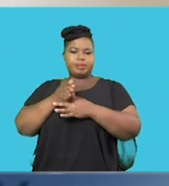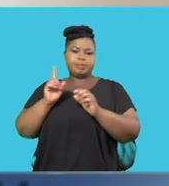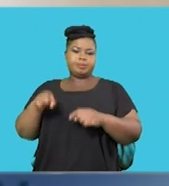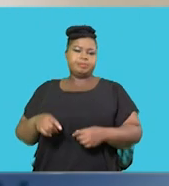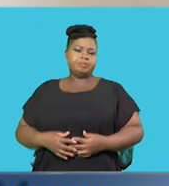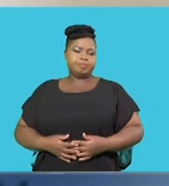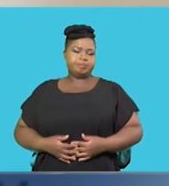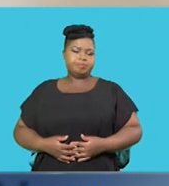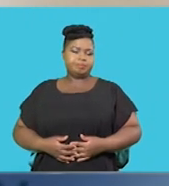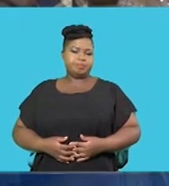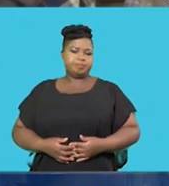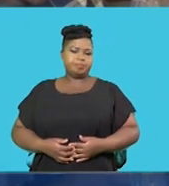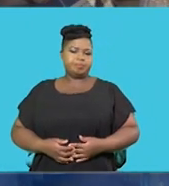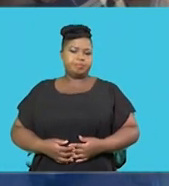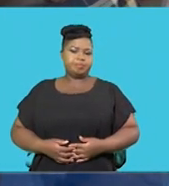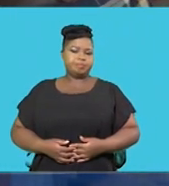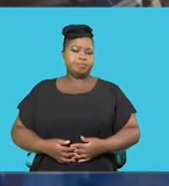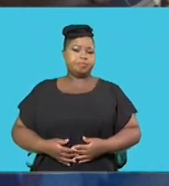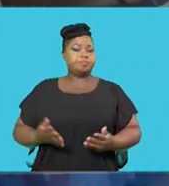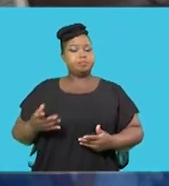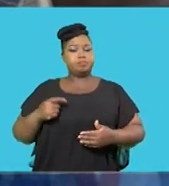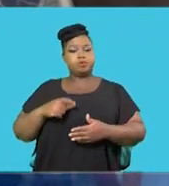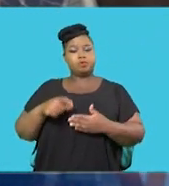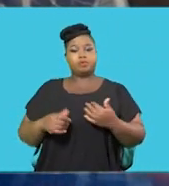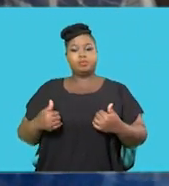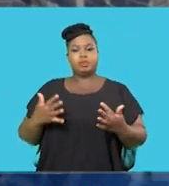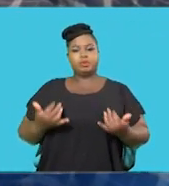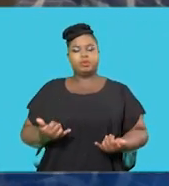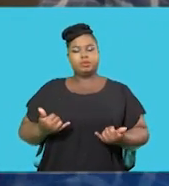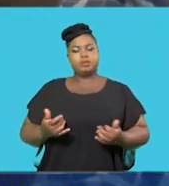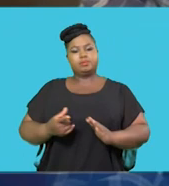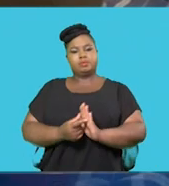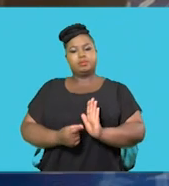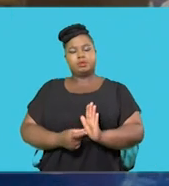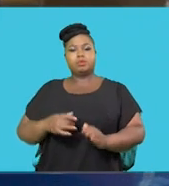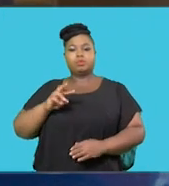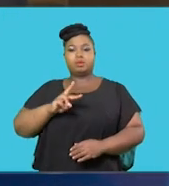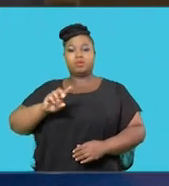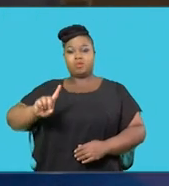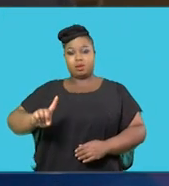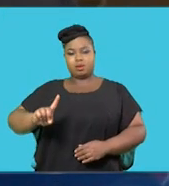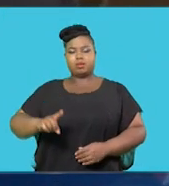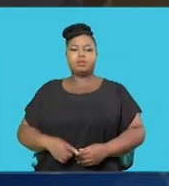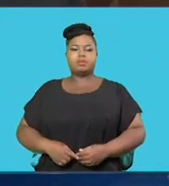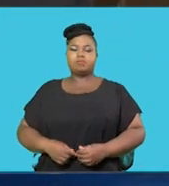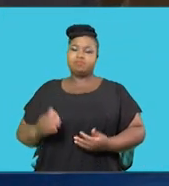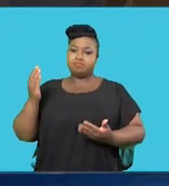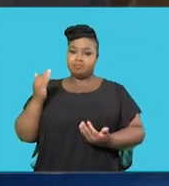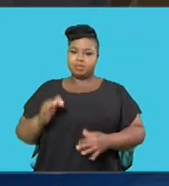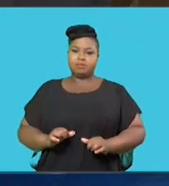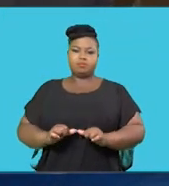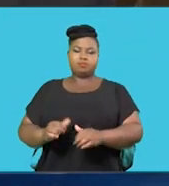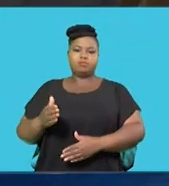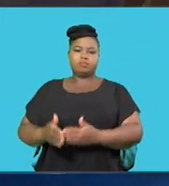to electricity. Kanti ke lo mhlangano oqale namhlanje zingamashumi amabili nanye kulwezi kulindeleke ukuba